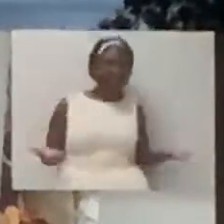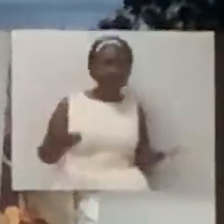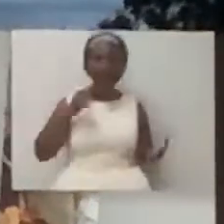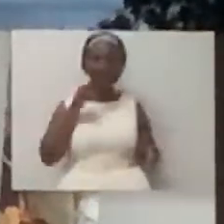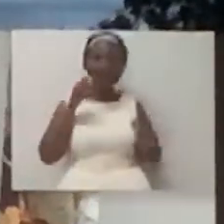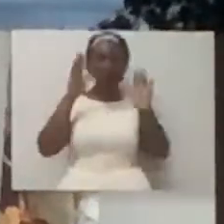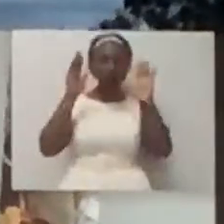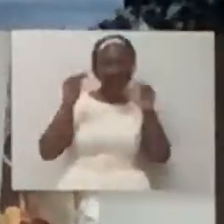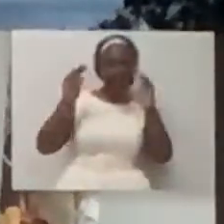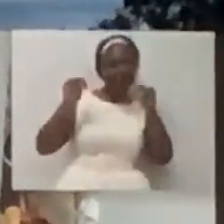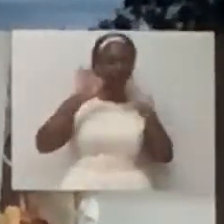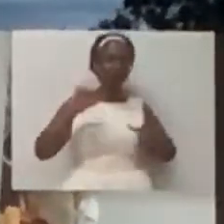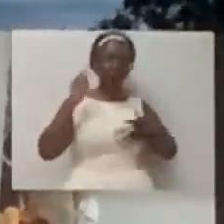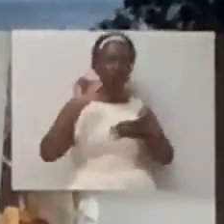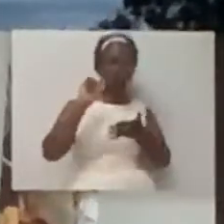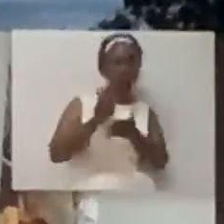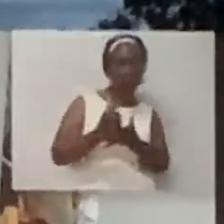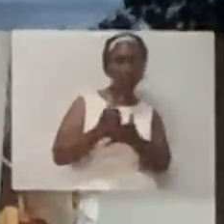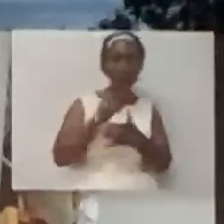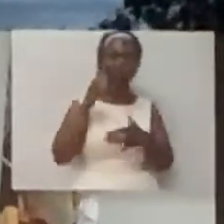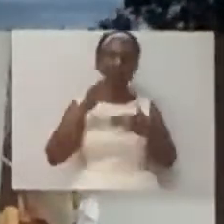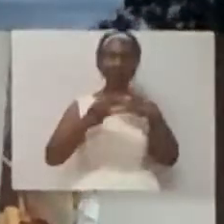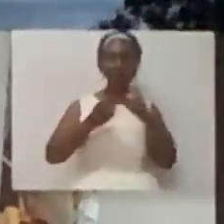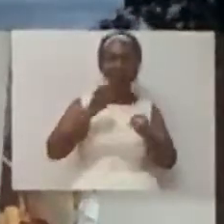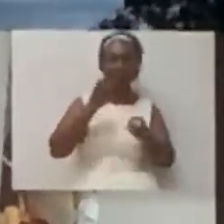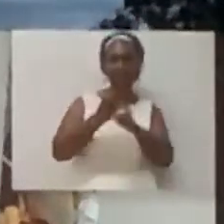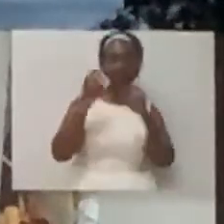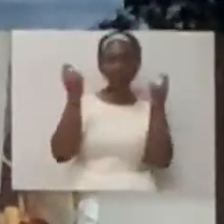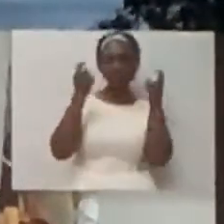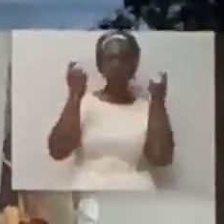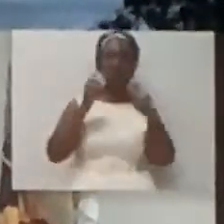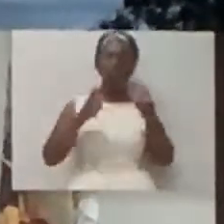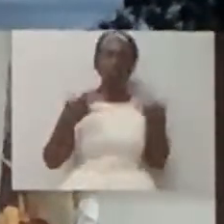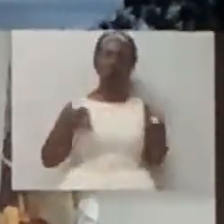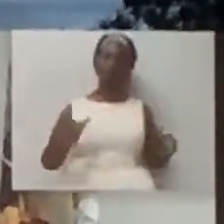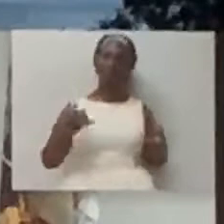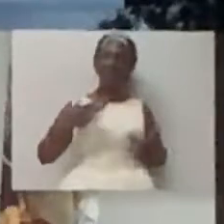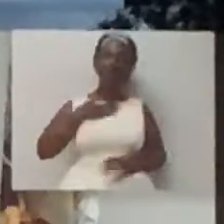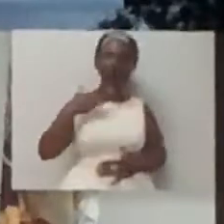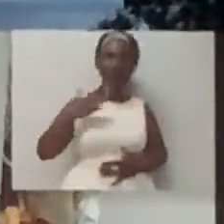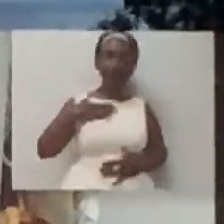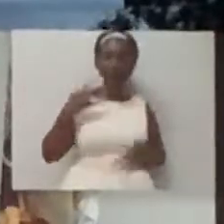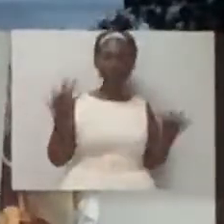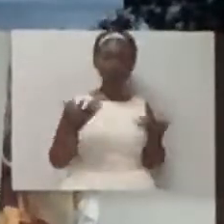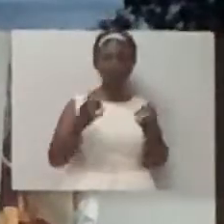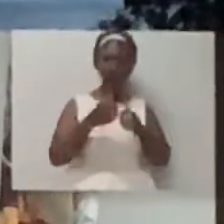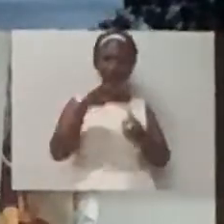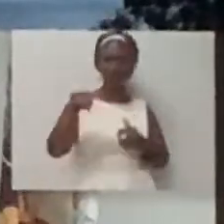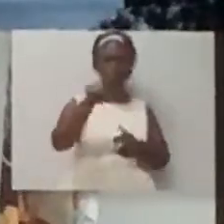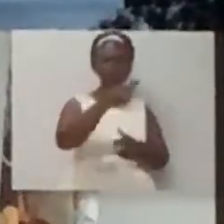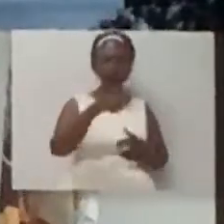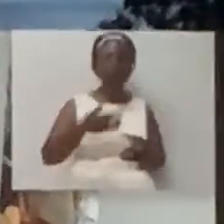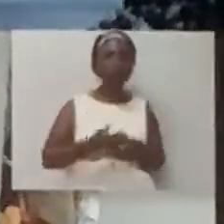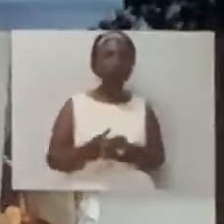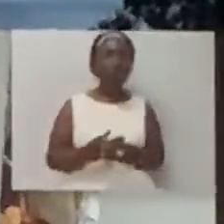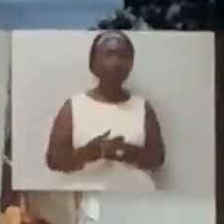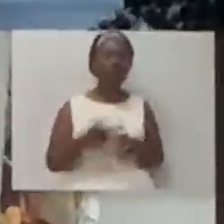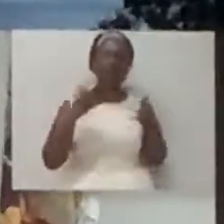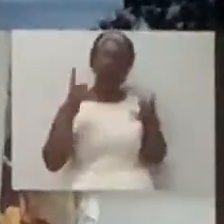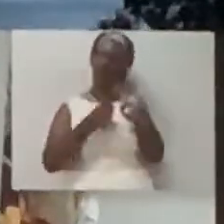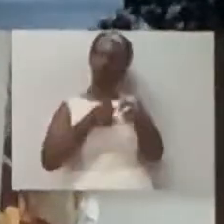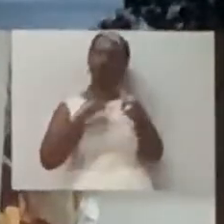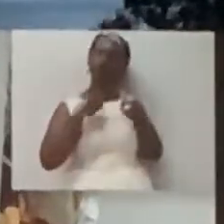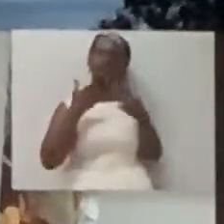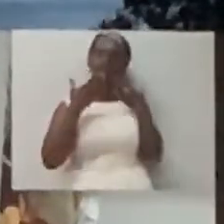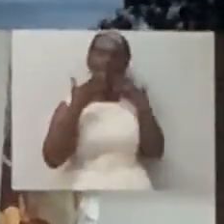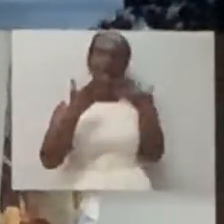graduation or the end of the year, but I'm glad to still be speaking to you somehow. I would like to start off by thanking those who have helped me